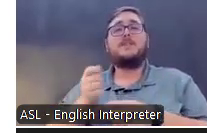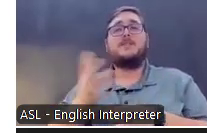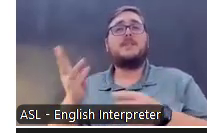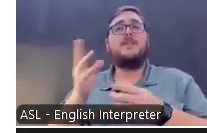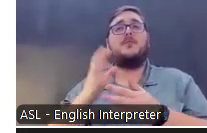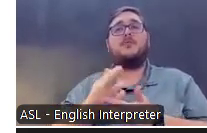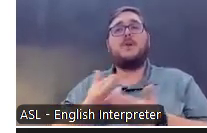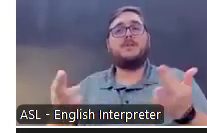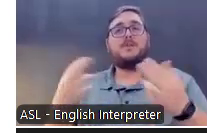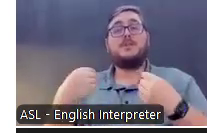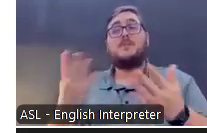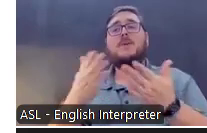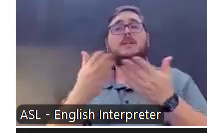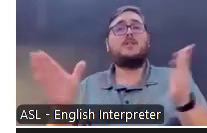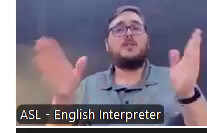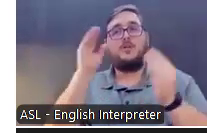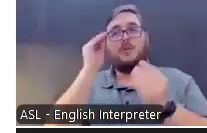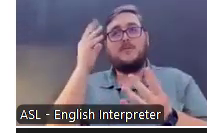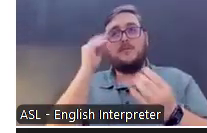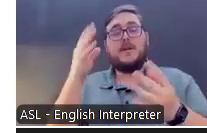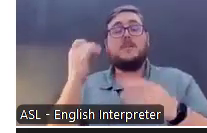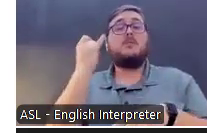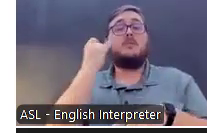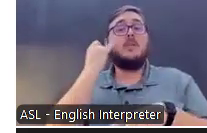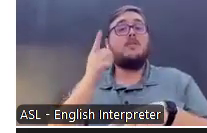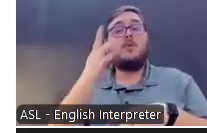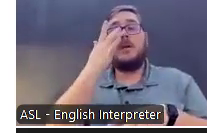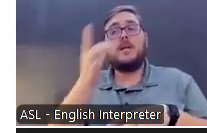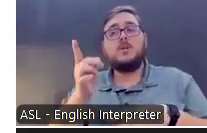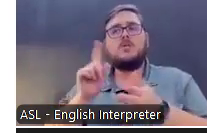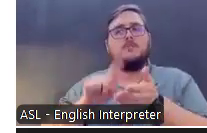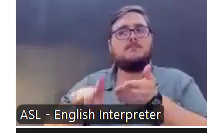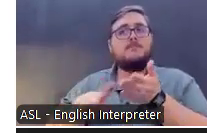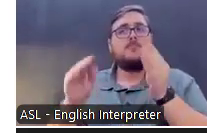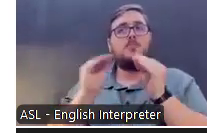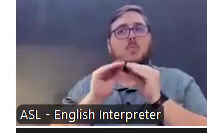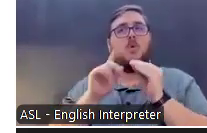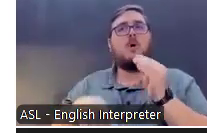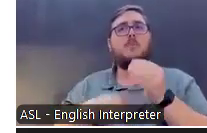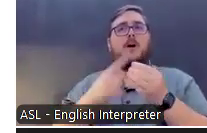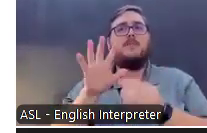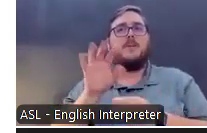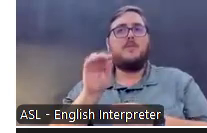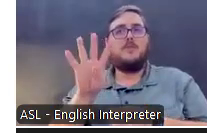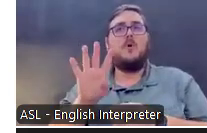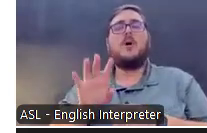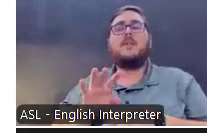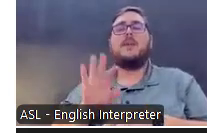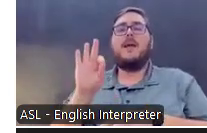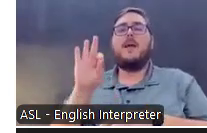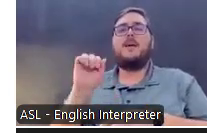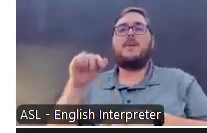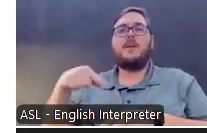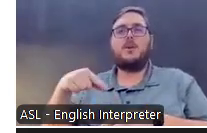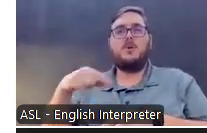general information. So if you're interested in looking into more about 504, the frequently asked questions about Section